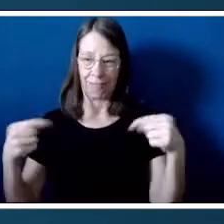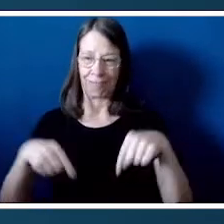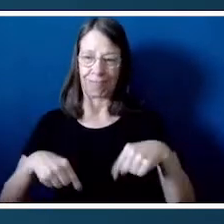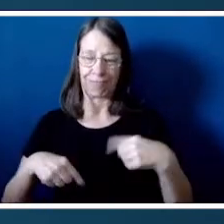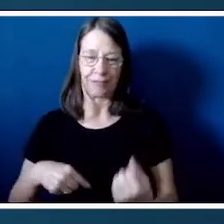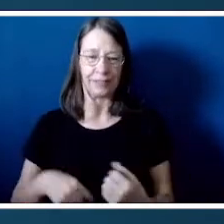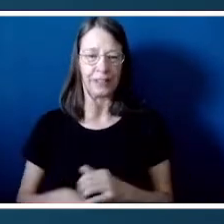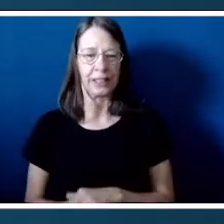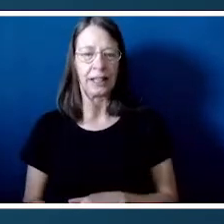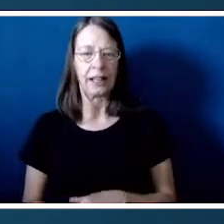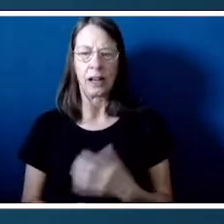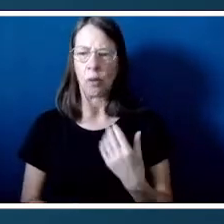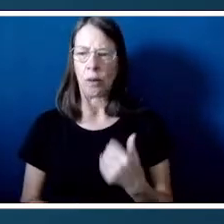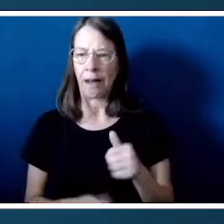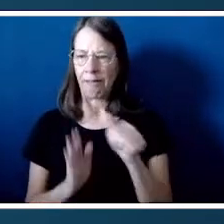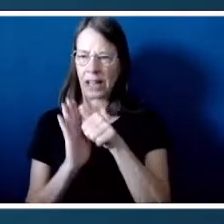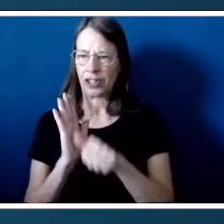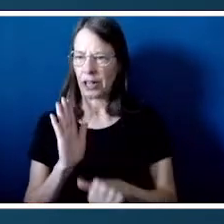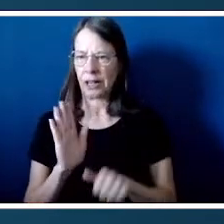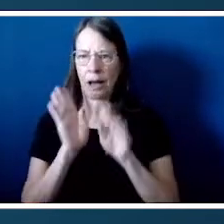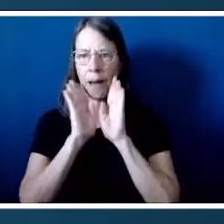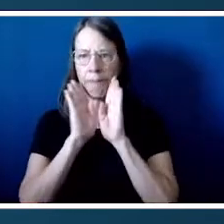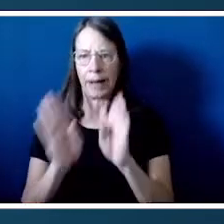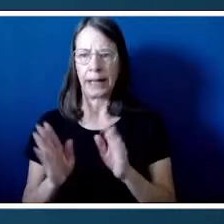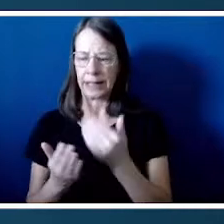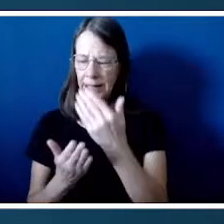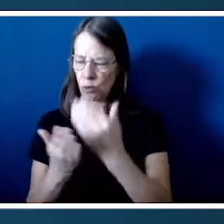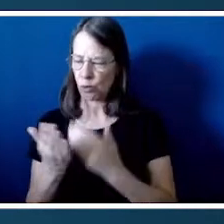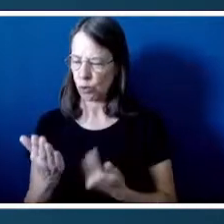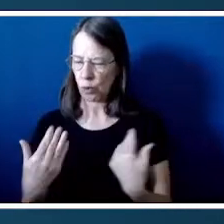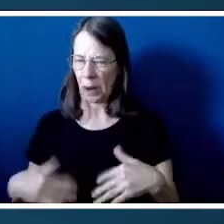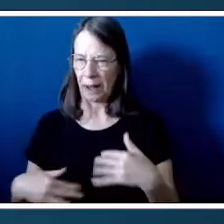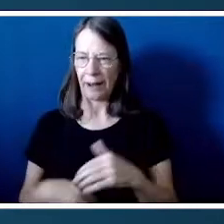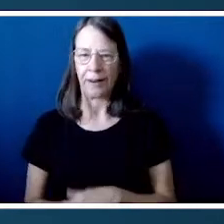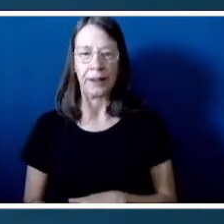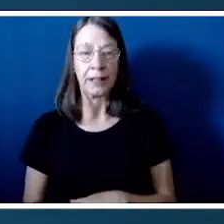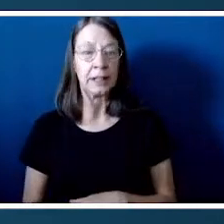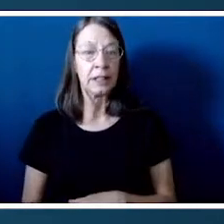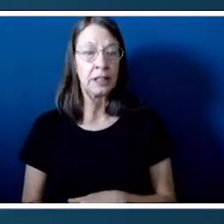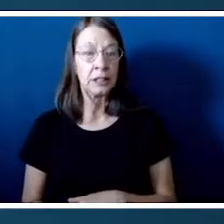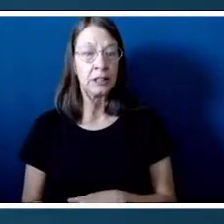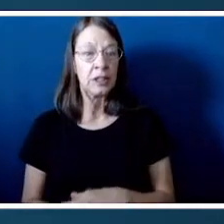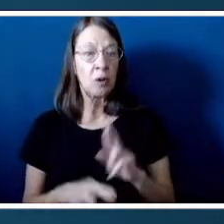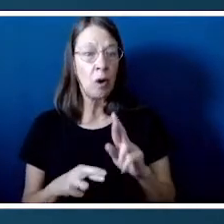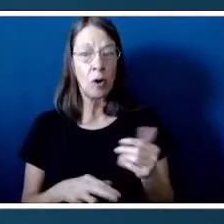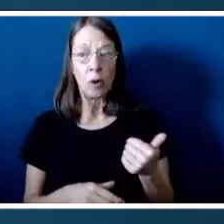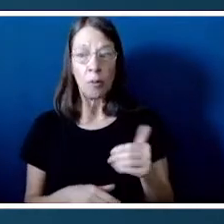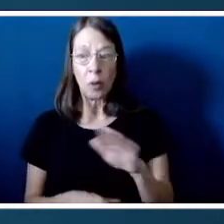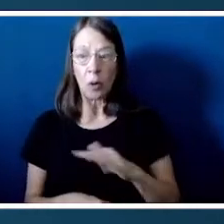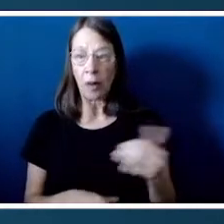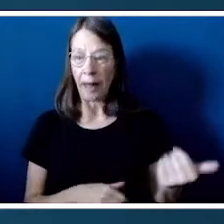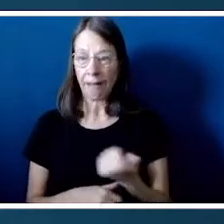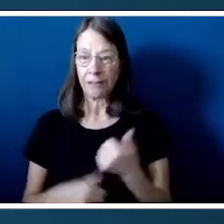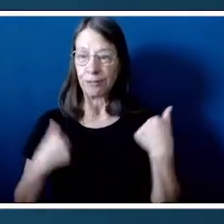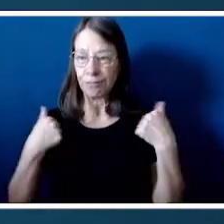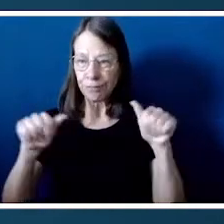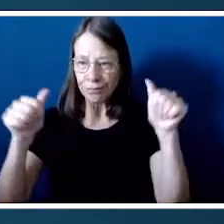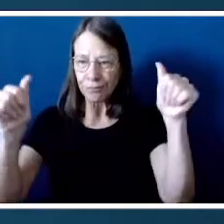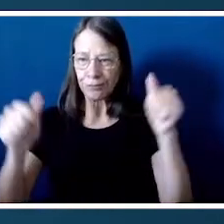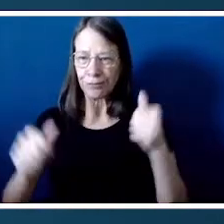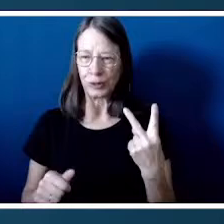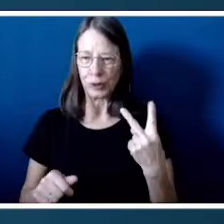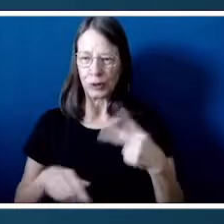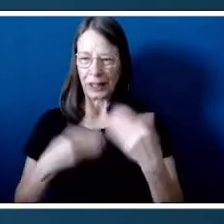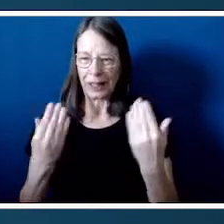rich agenda in front of all of us, and I wish everyone a fruitful and enlightening 2 days. Thank you very much.